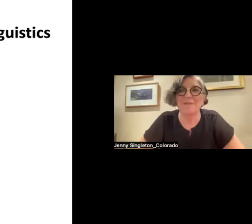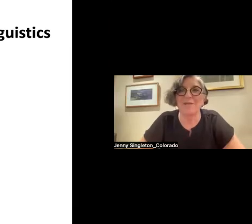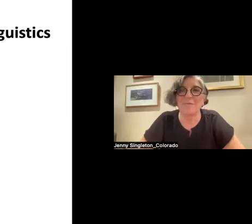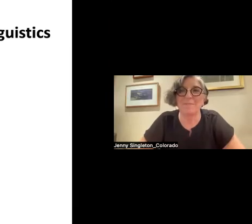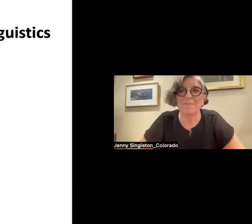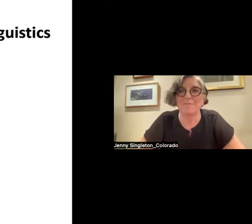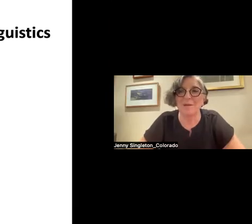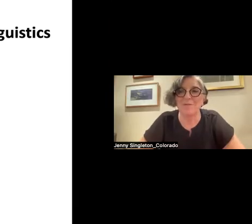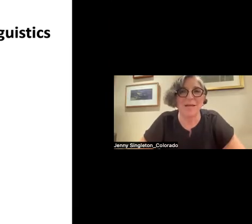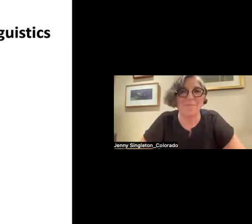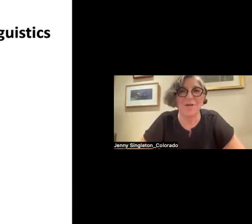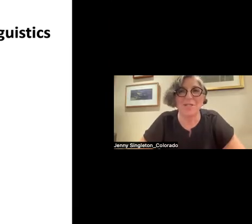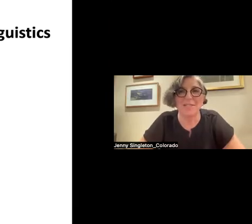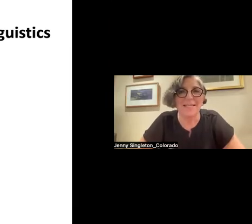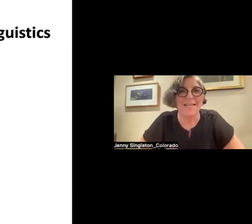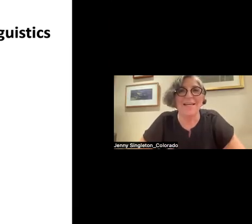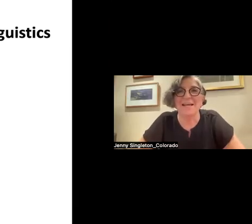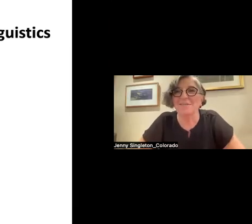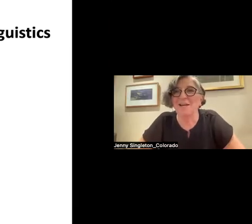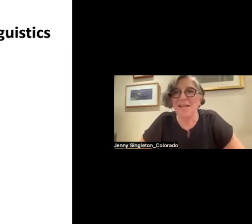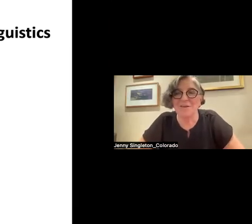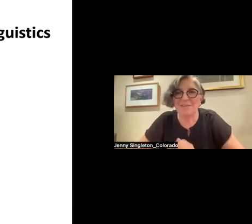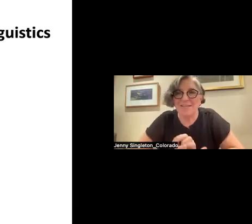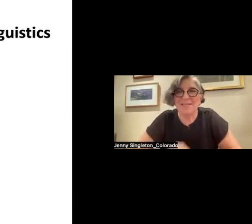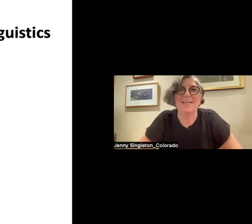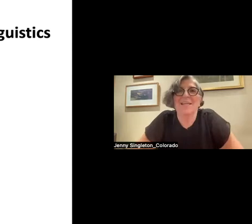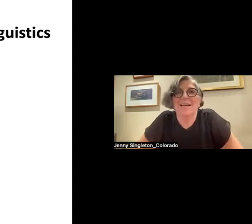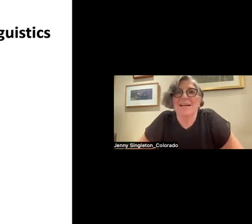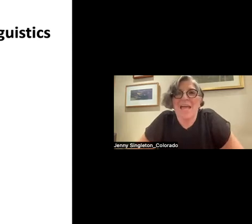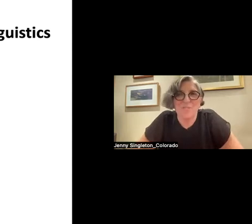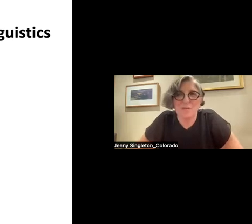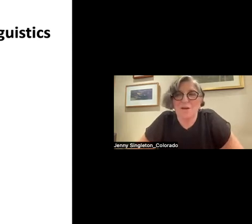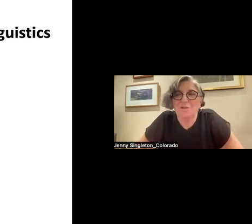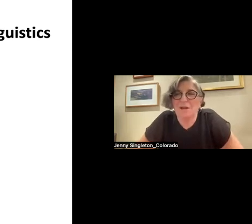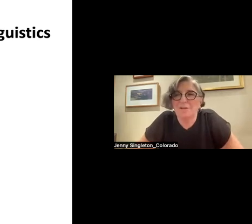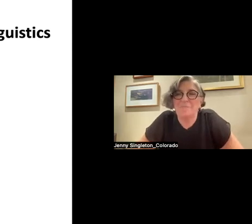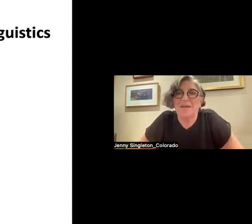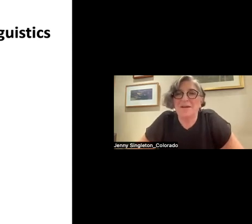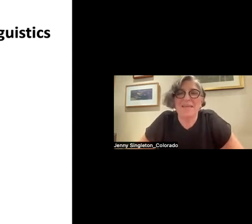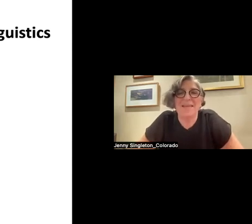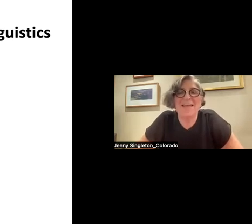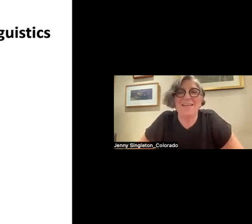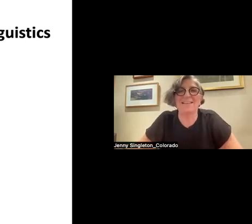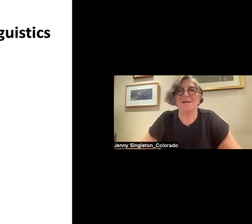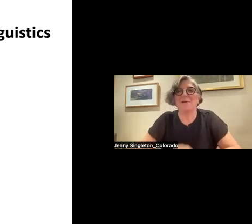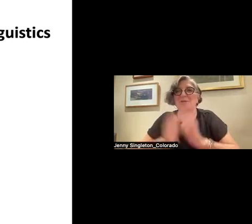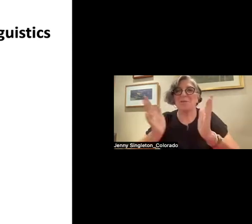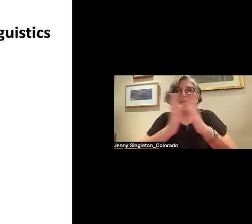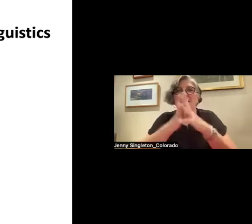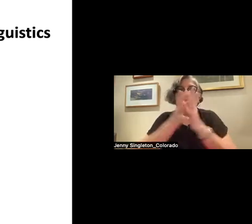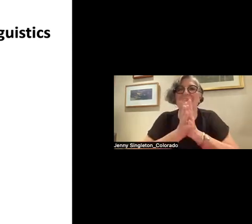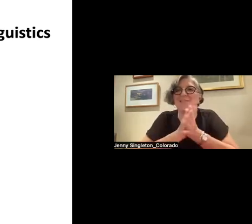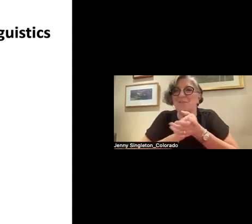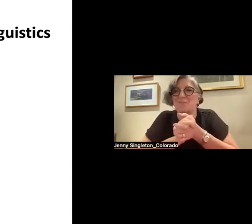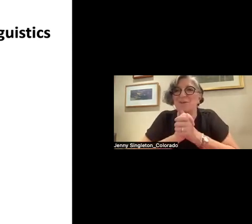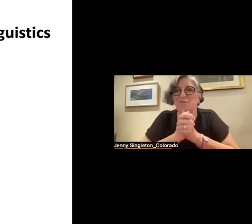figure out what I'm doing. I'm currently right now in Aspen, Colorado, but normally